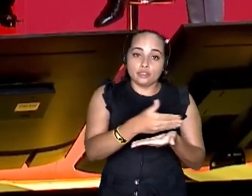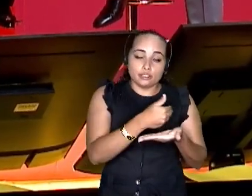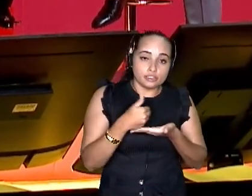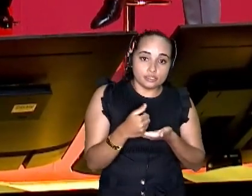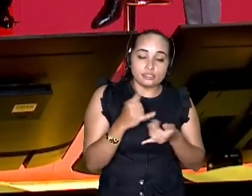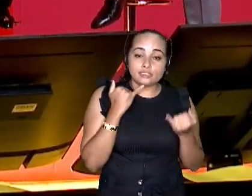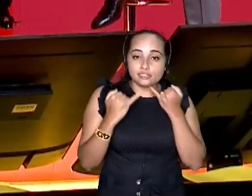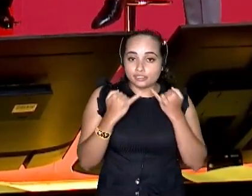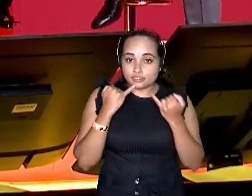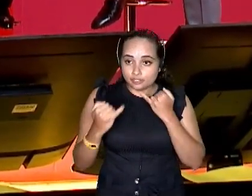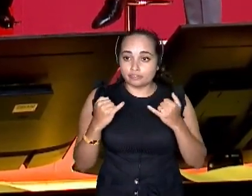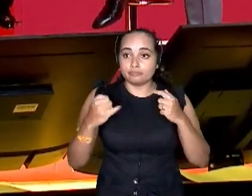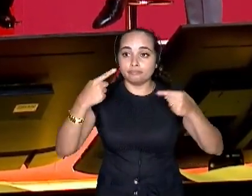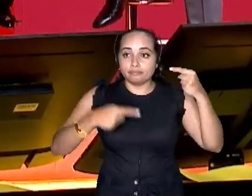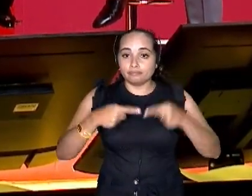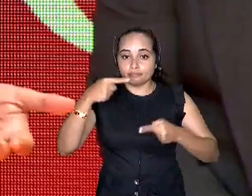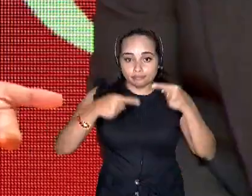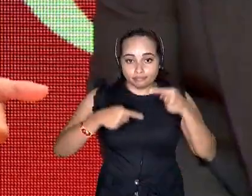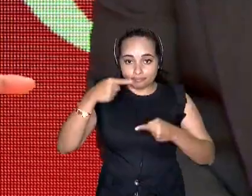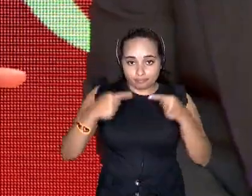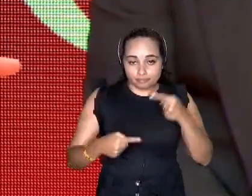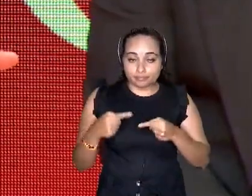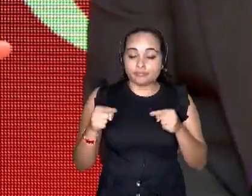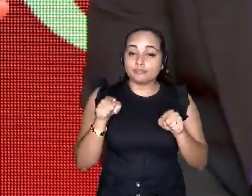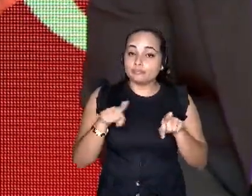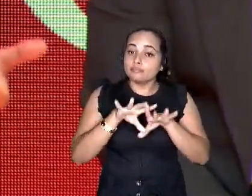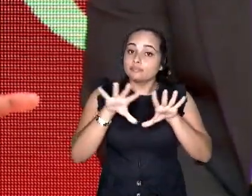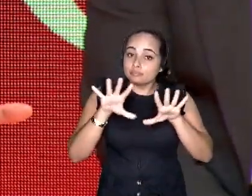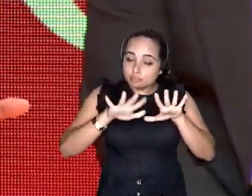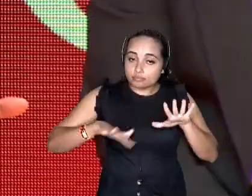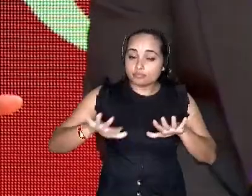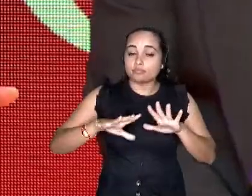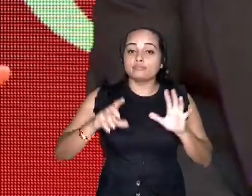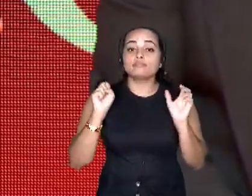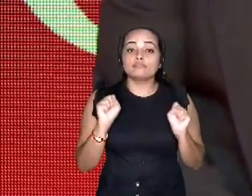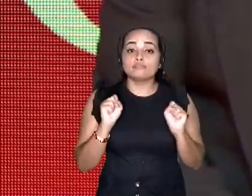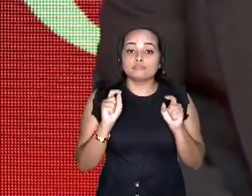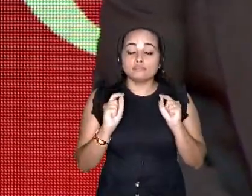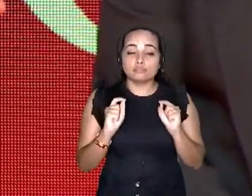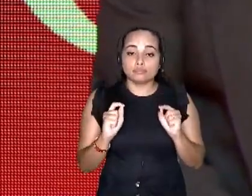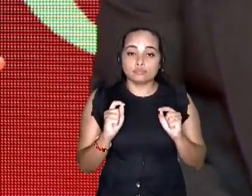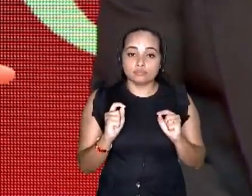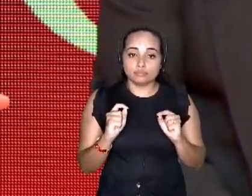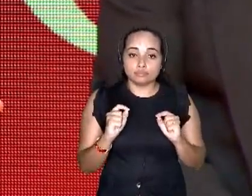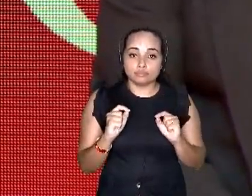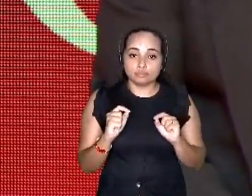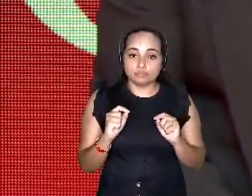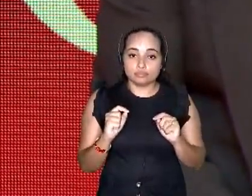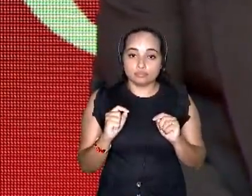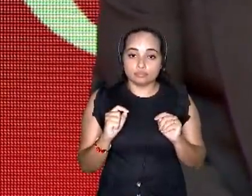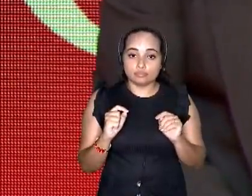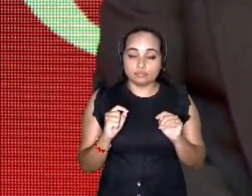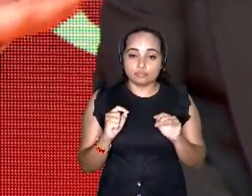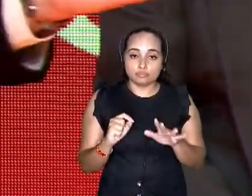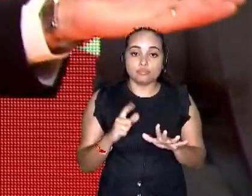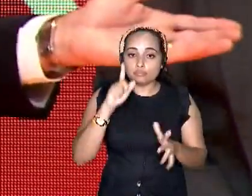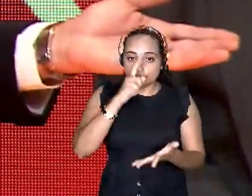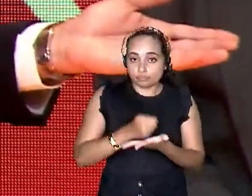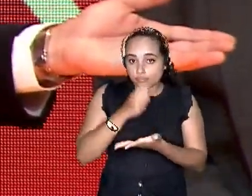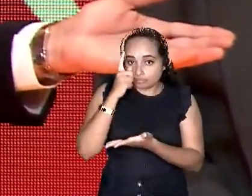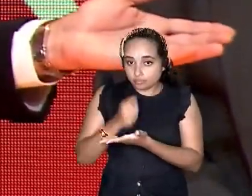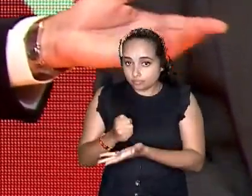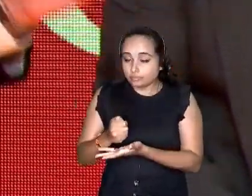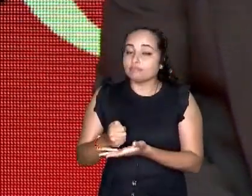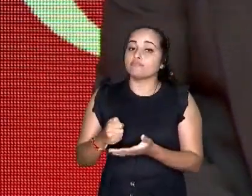information available, you will be able to have a more robust and informed decision. Why? Because we